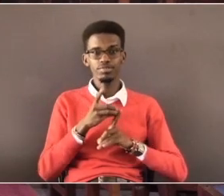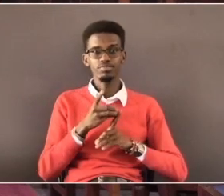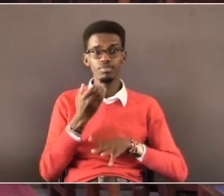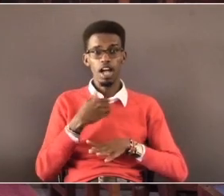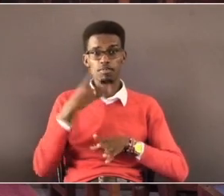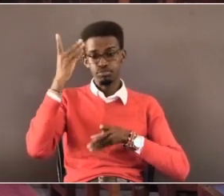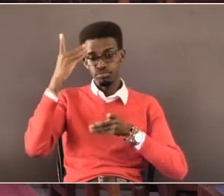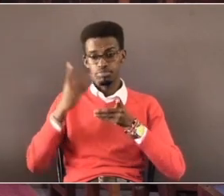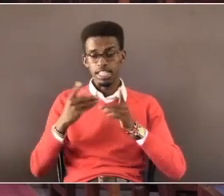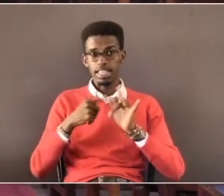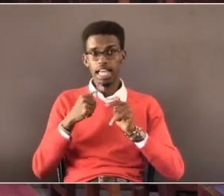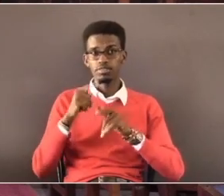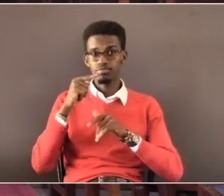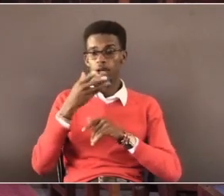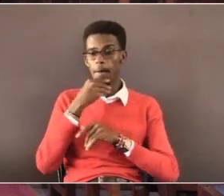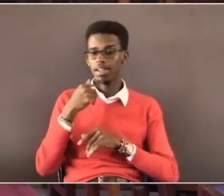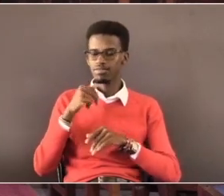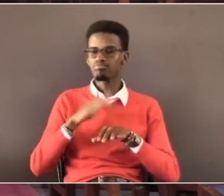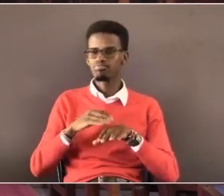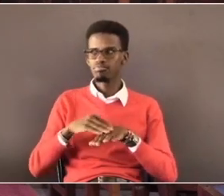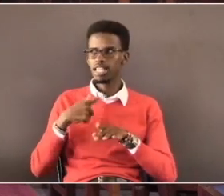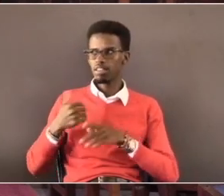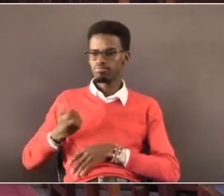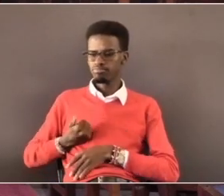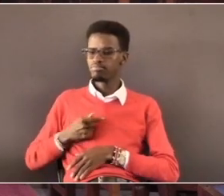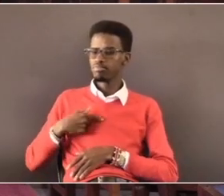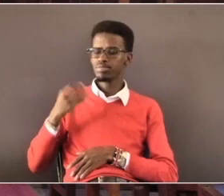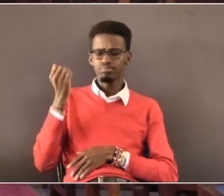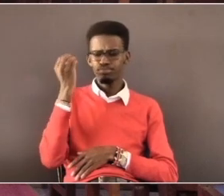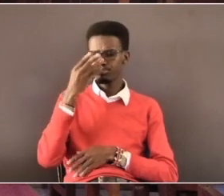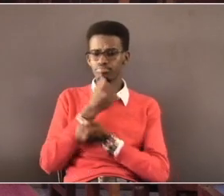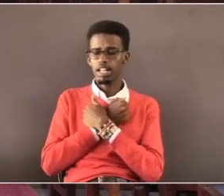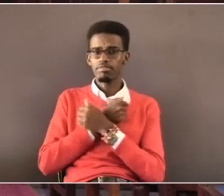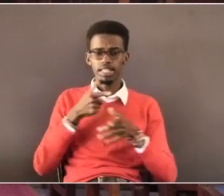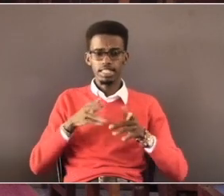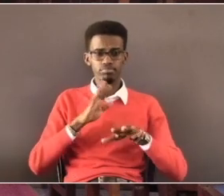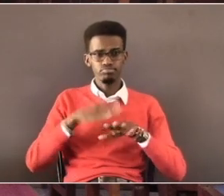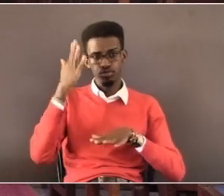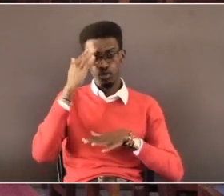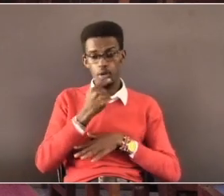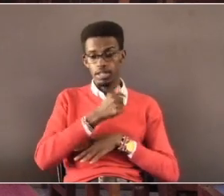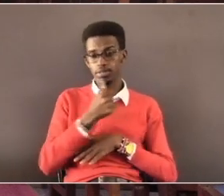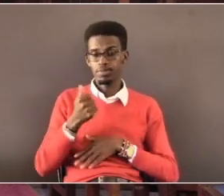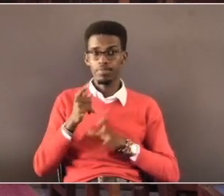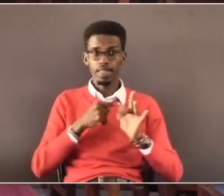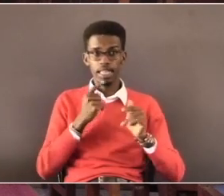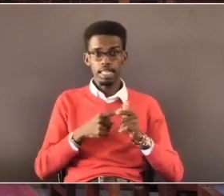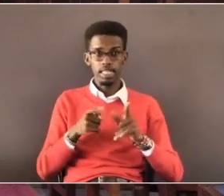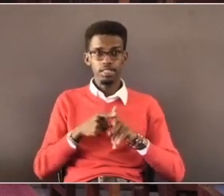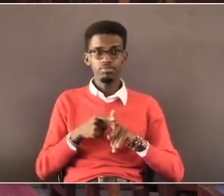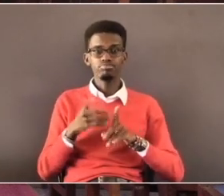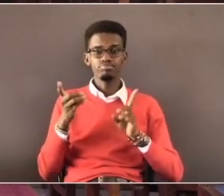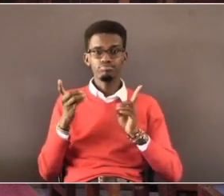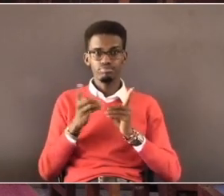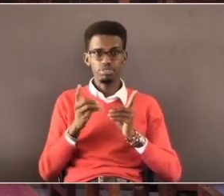have decided, by the way, this is the guy I fancy, this is the lady I fancy. Let's get to know each other. And usually, dates are